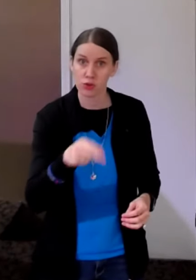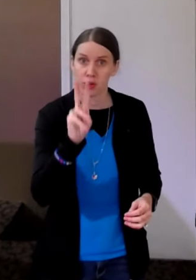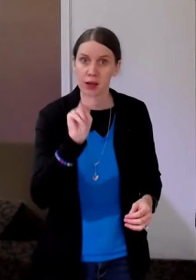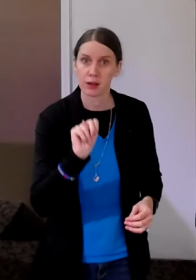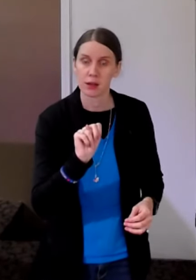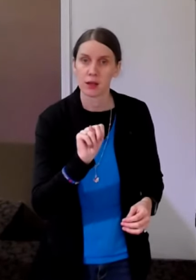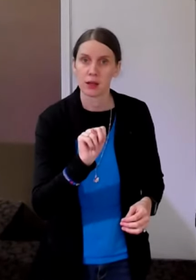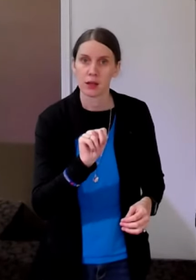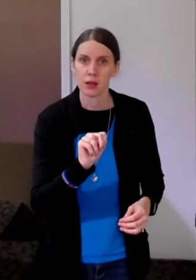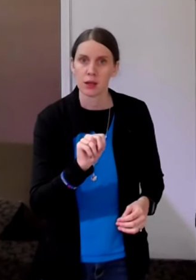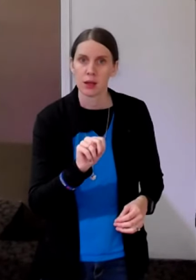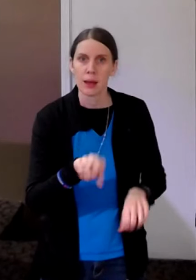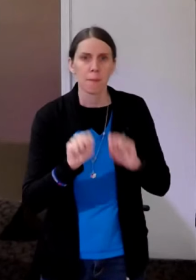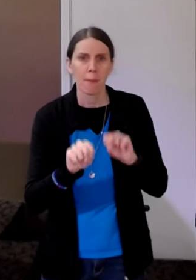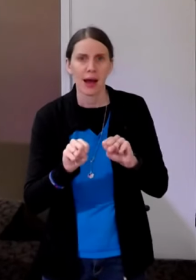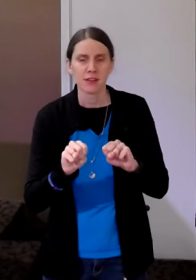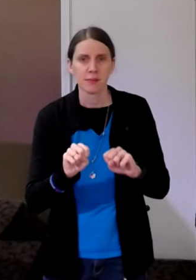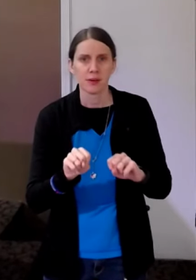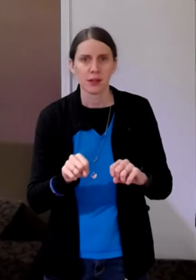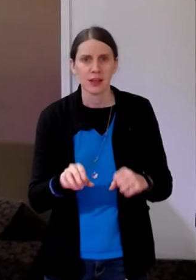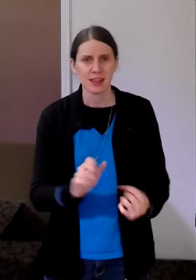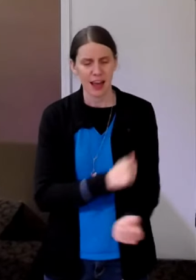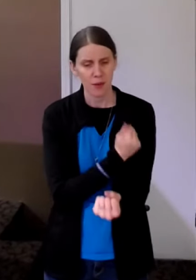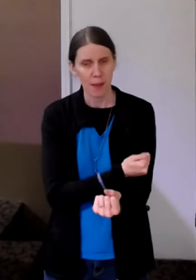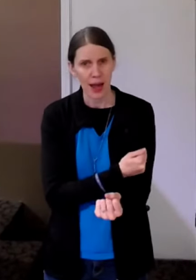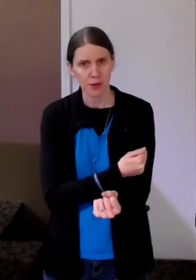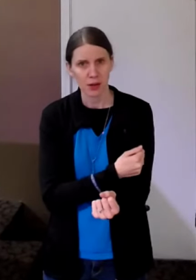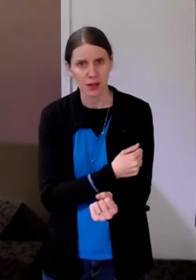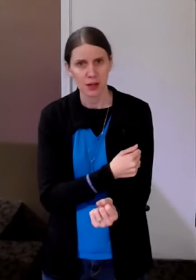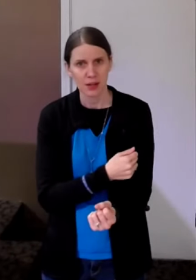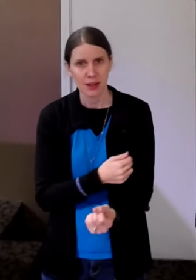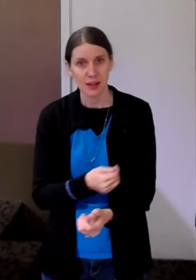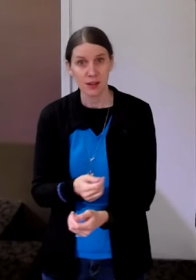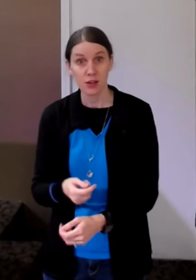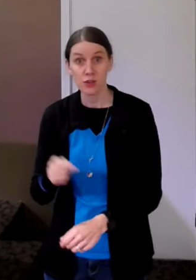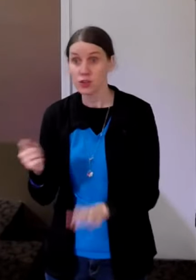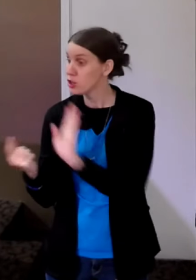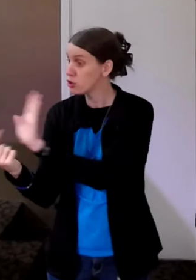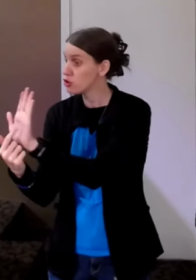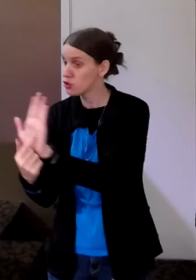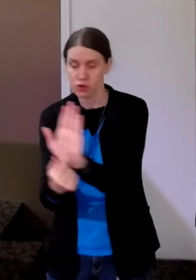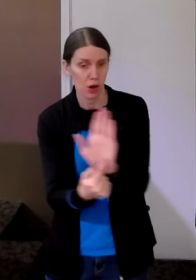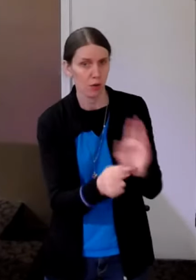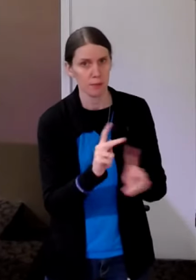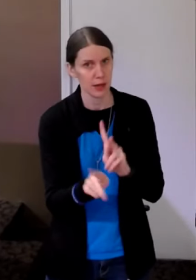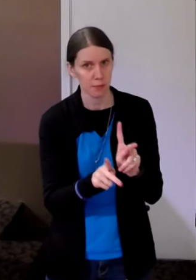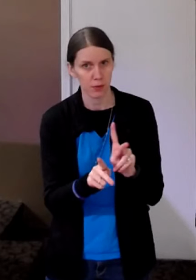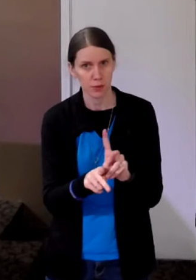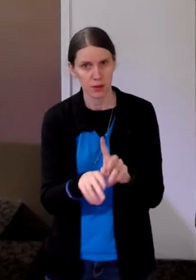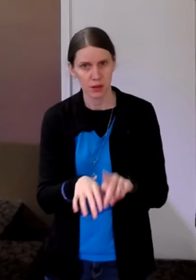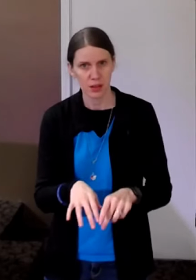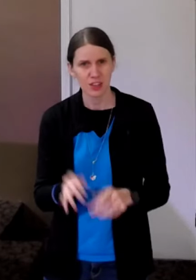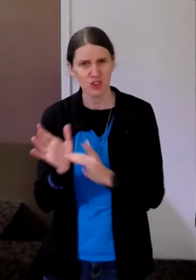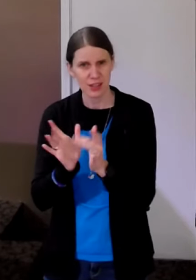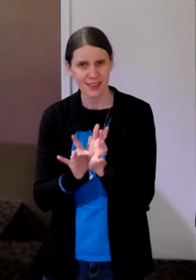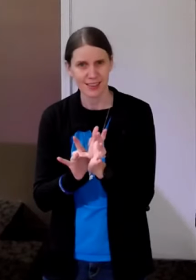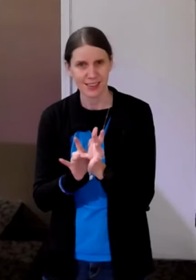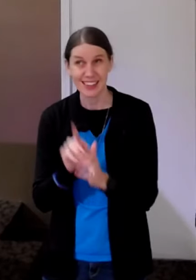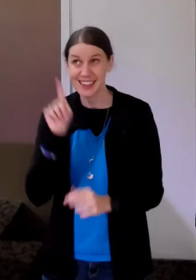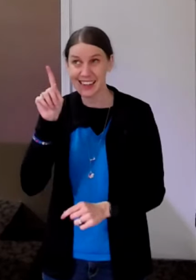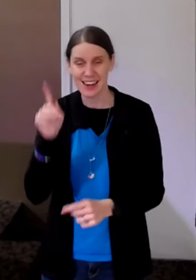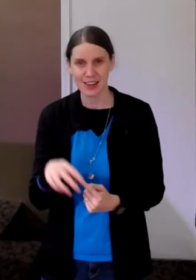can powerfully point other people's eyes and hearts toward Jesus, because He is the most